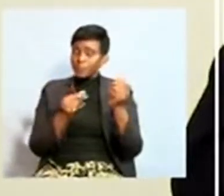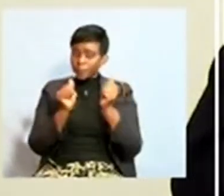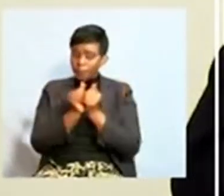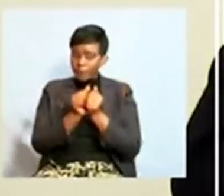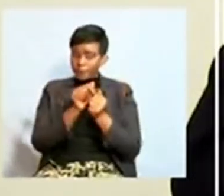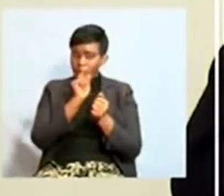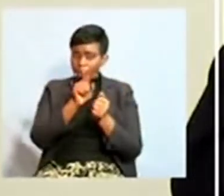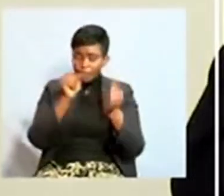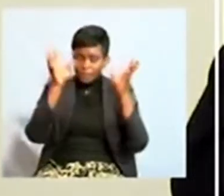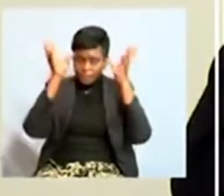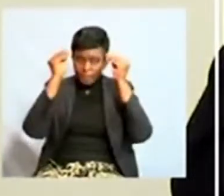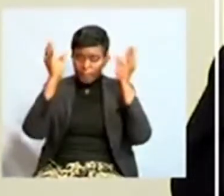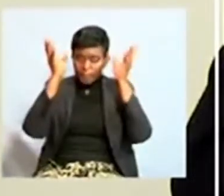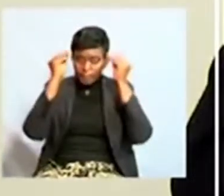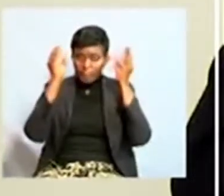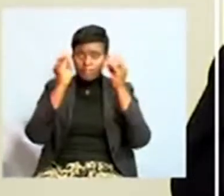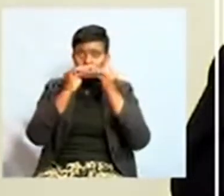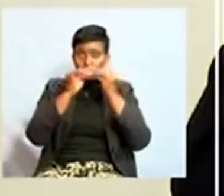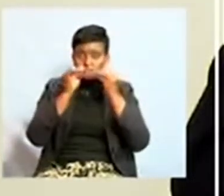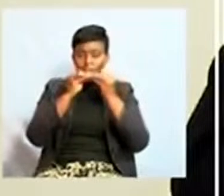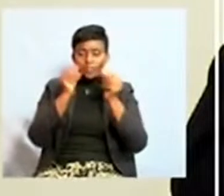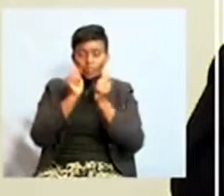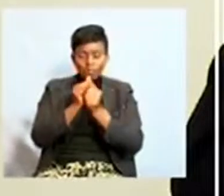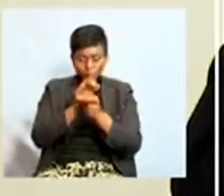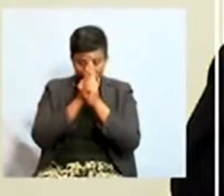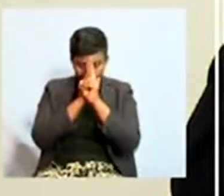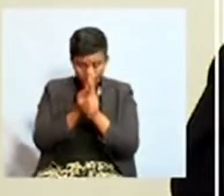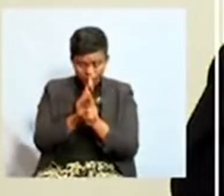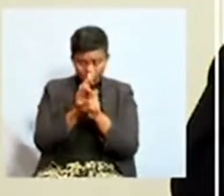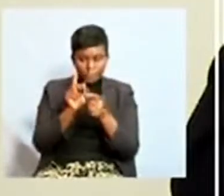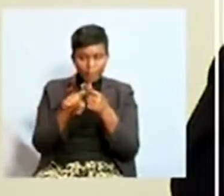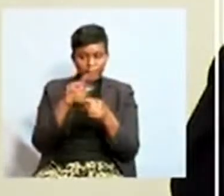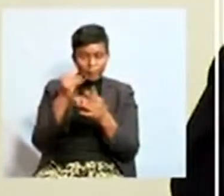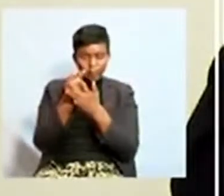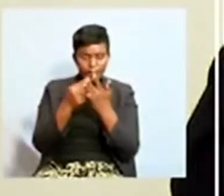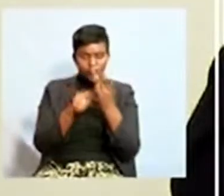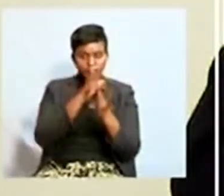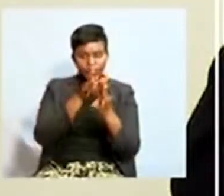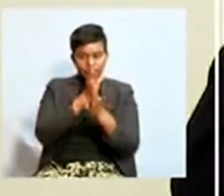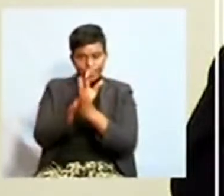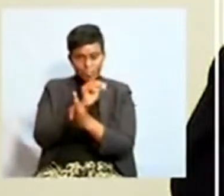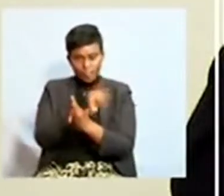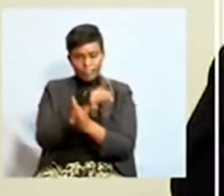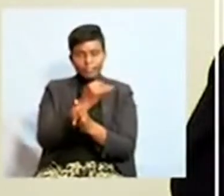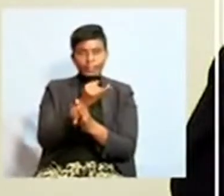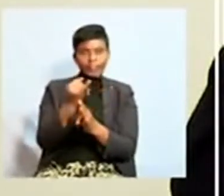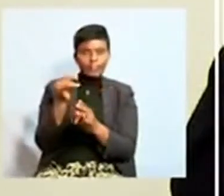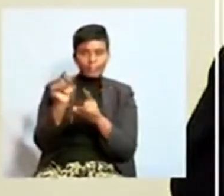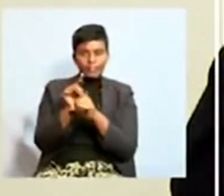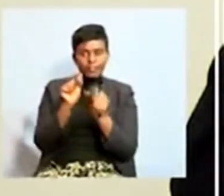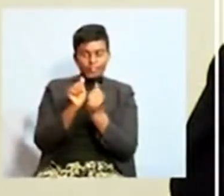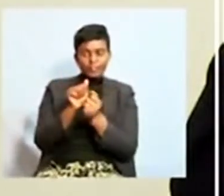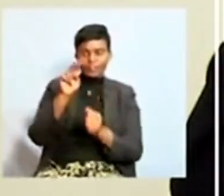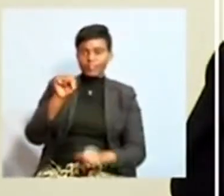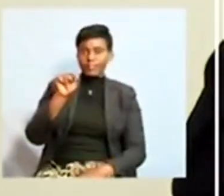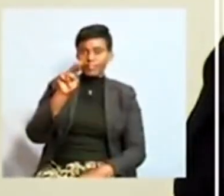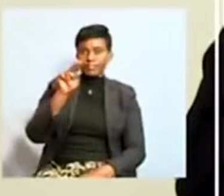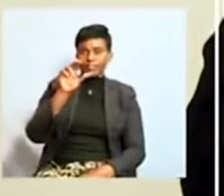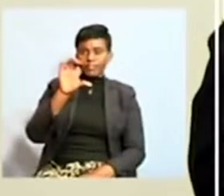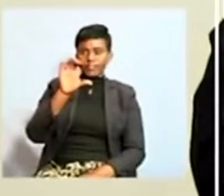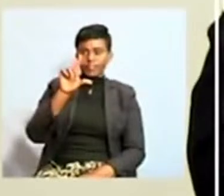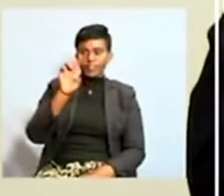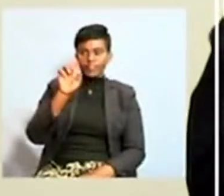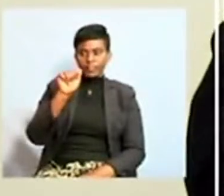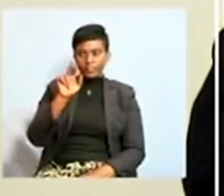of expertise with respect to this particular issue of nuclear energy,